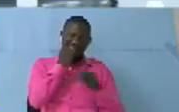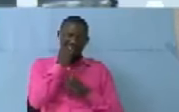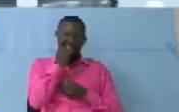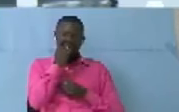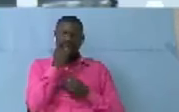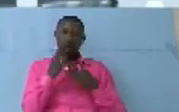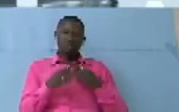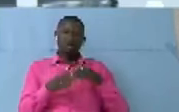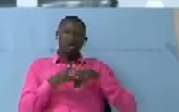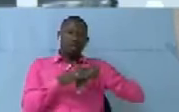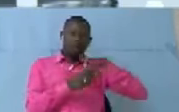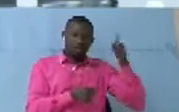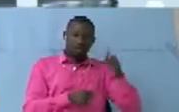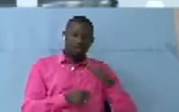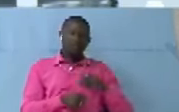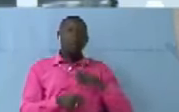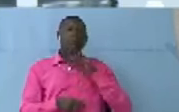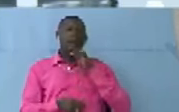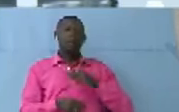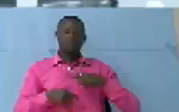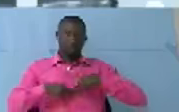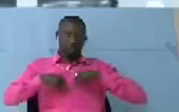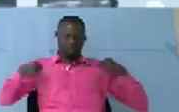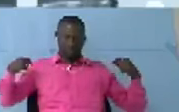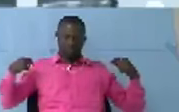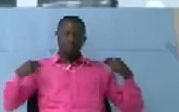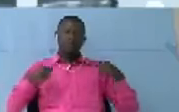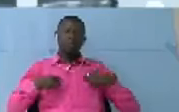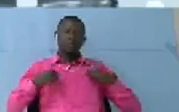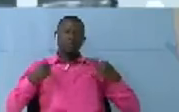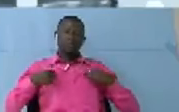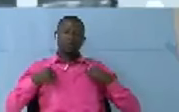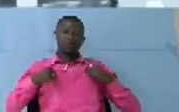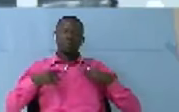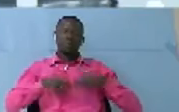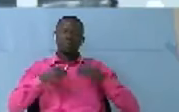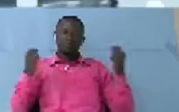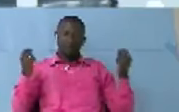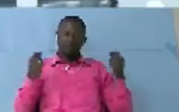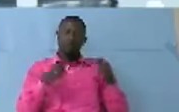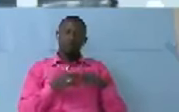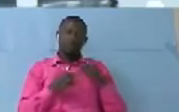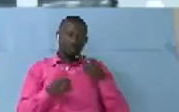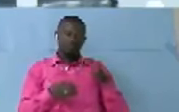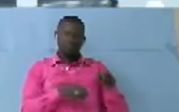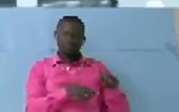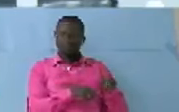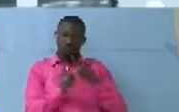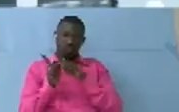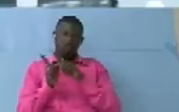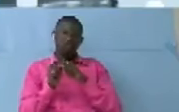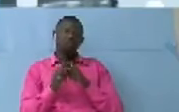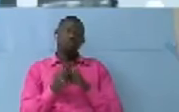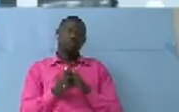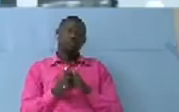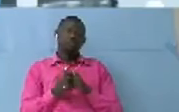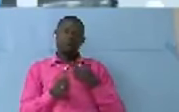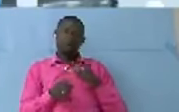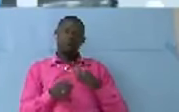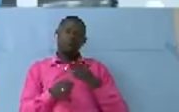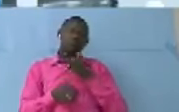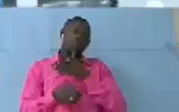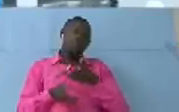ko urana. The man removed my shirt. Akwenye ngata. And told me, let's go. So I am turning the man. So the manner in which